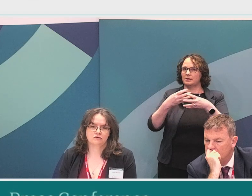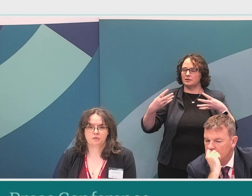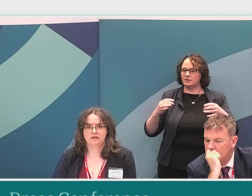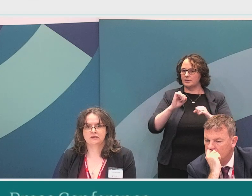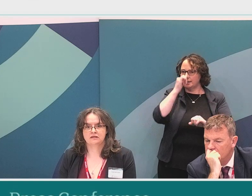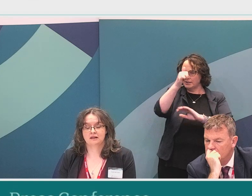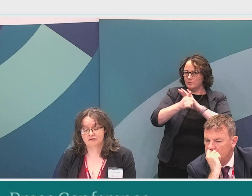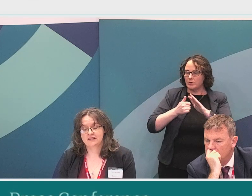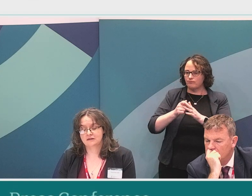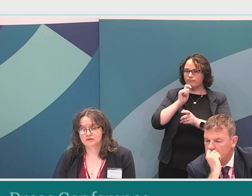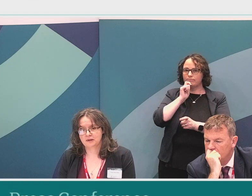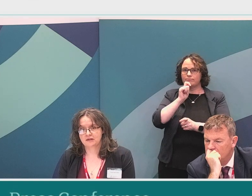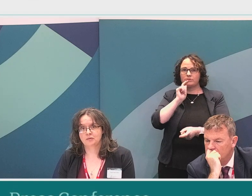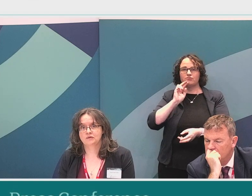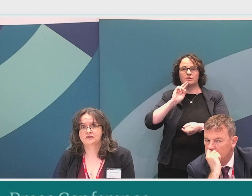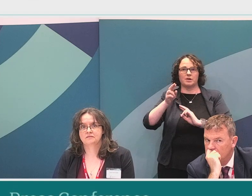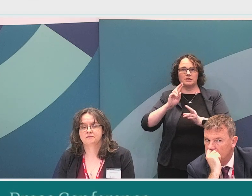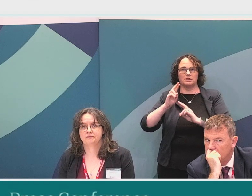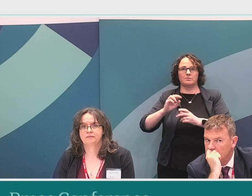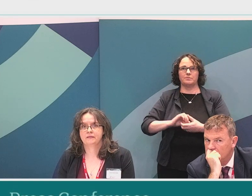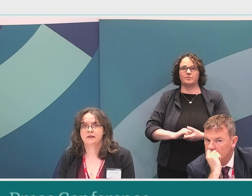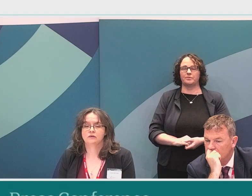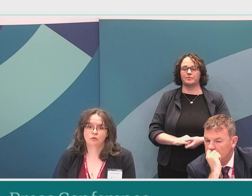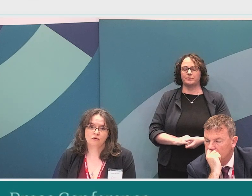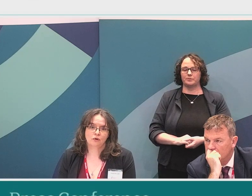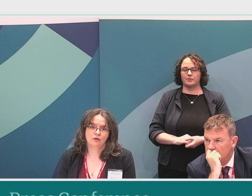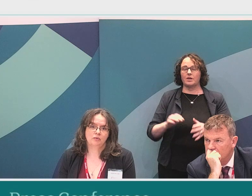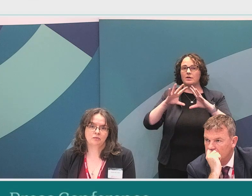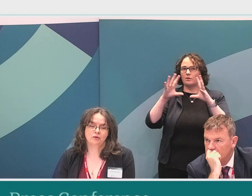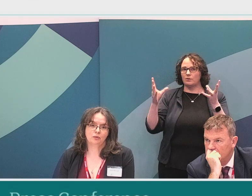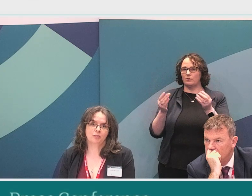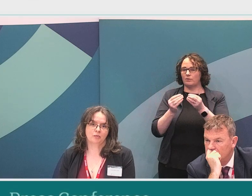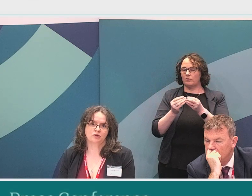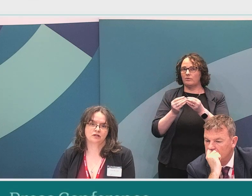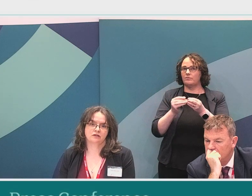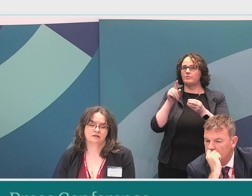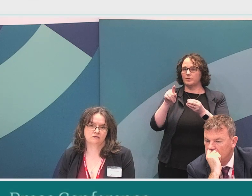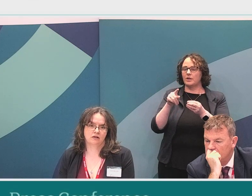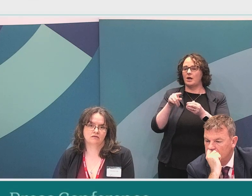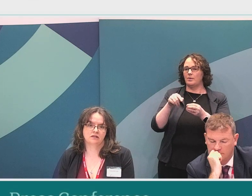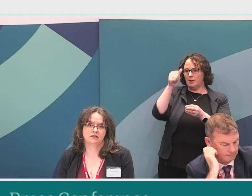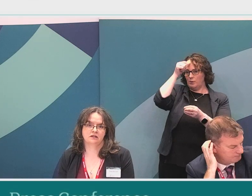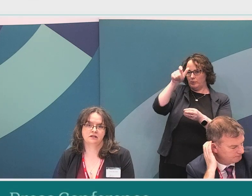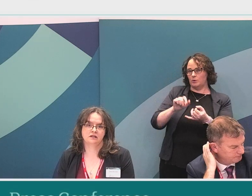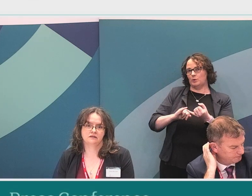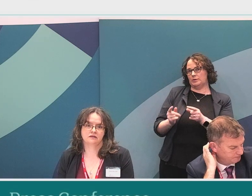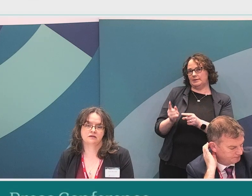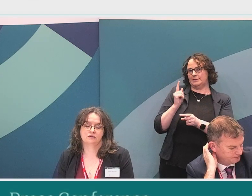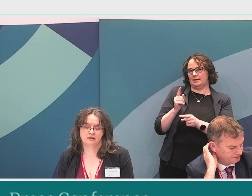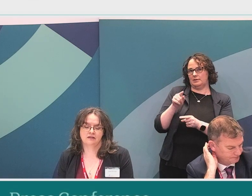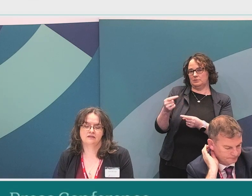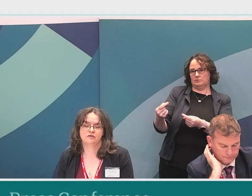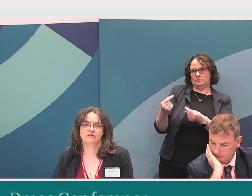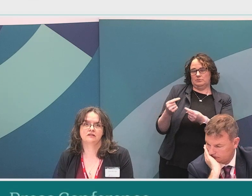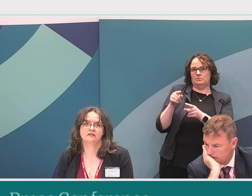of the respondent that affected the respondent the most. So overall, people know the perpetrator that's involved in the incident or in